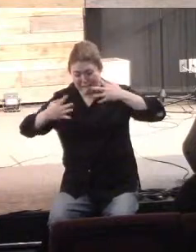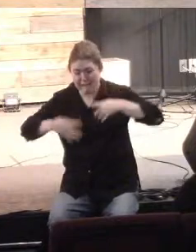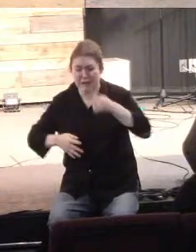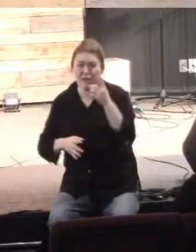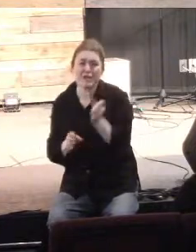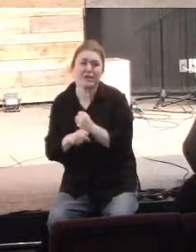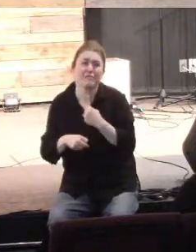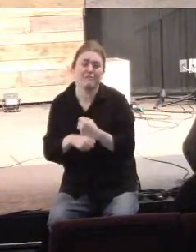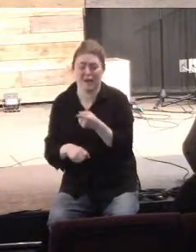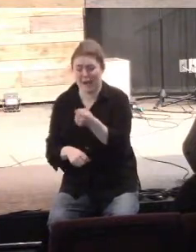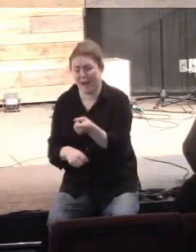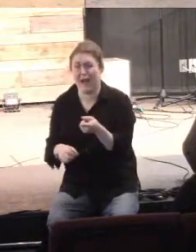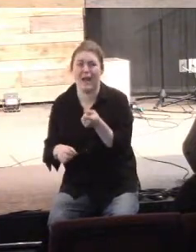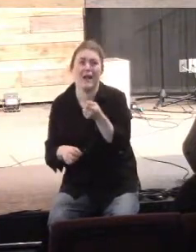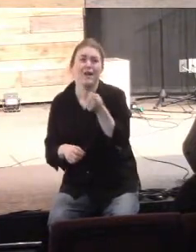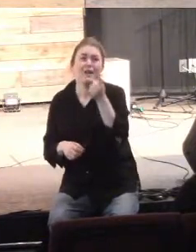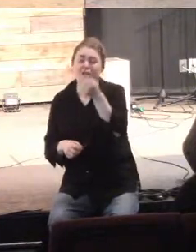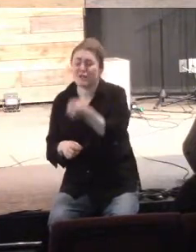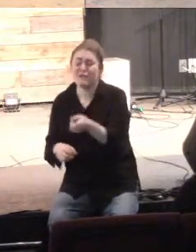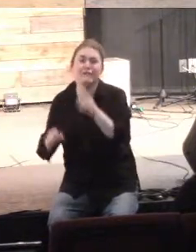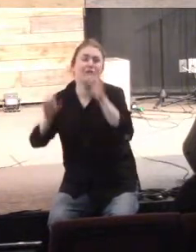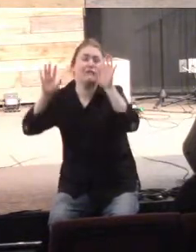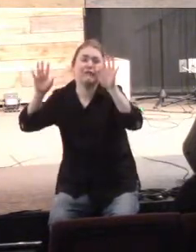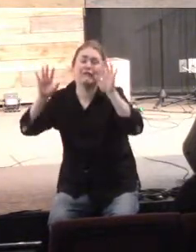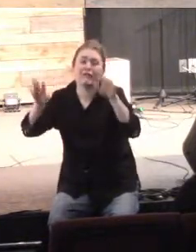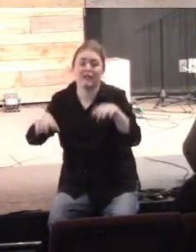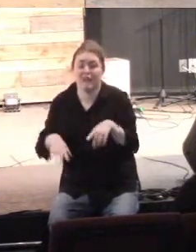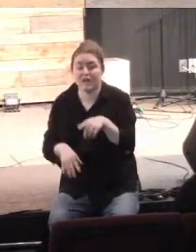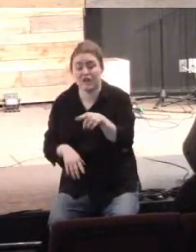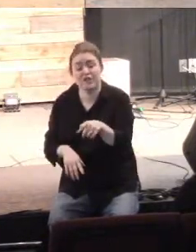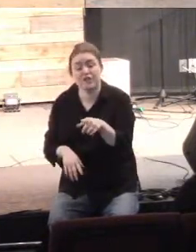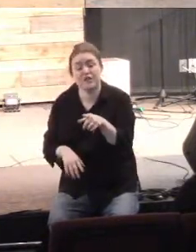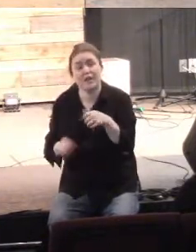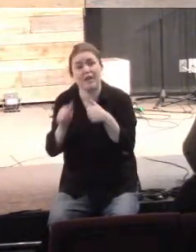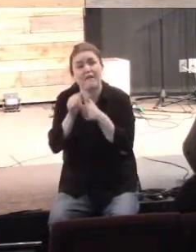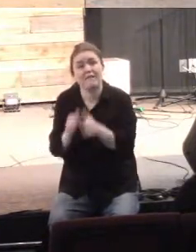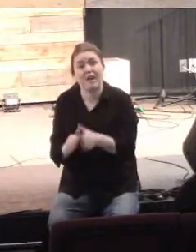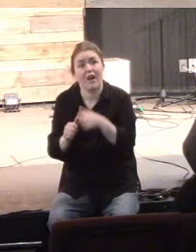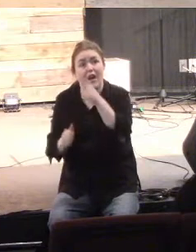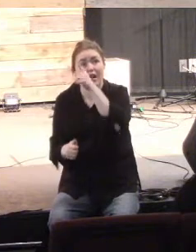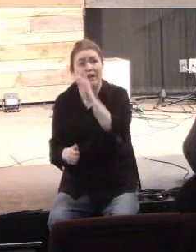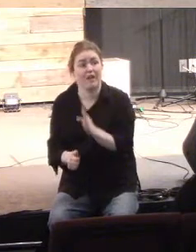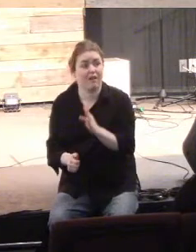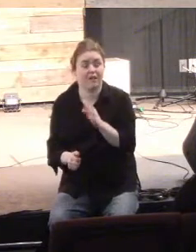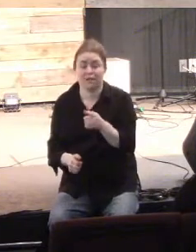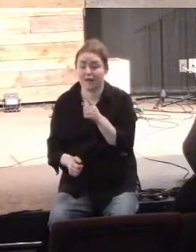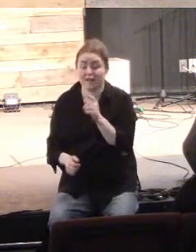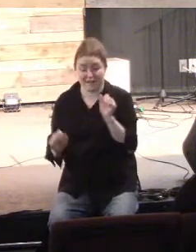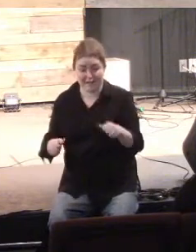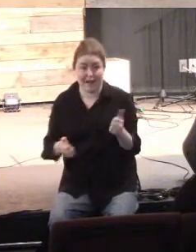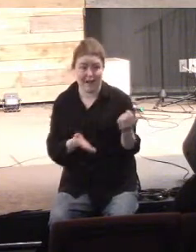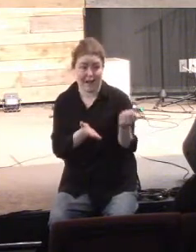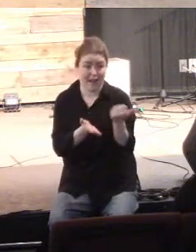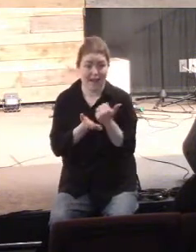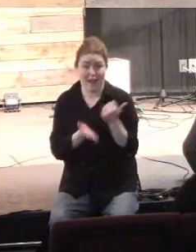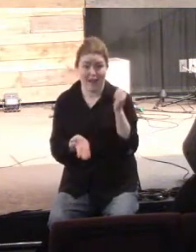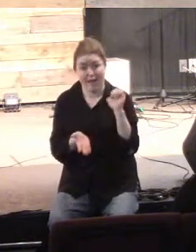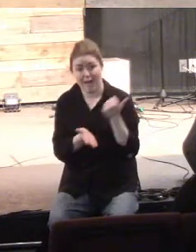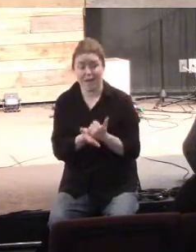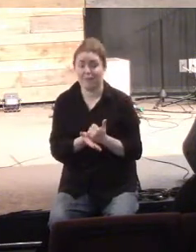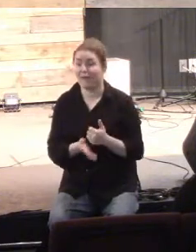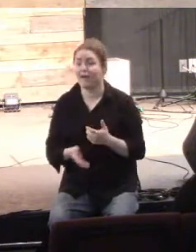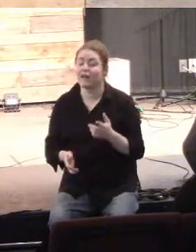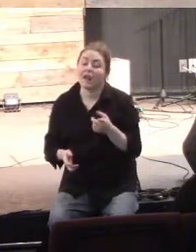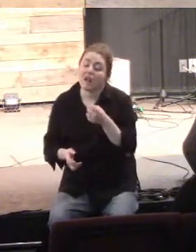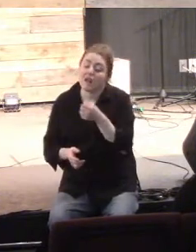made. She's so amazing. She's awesome. The Bible says she was a disciple. Can I get an amen? She is a disciple. That's what disciples do. They take